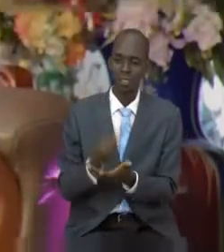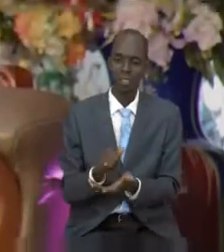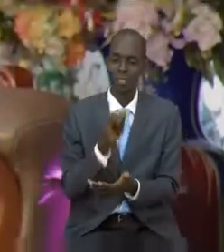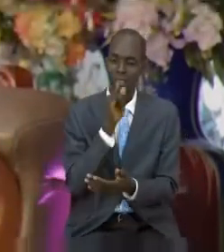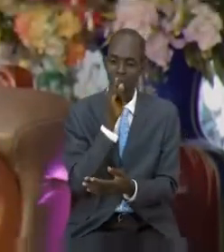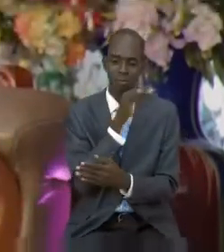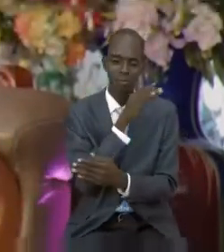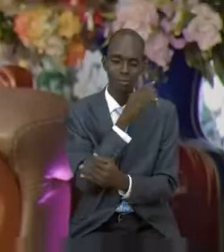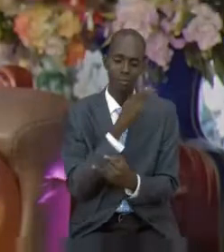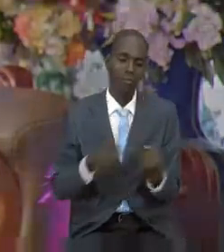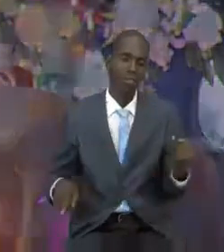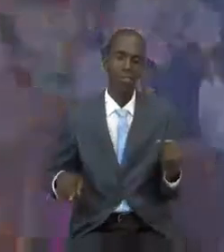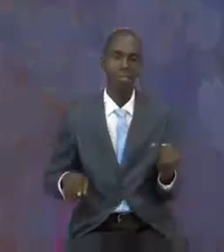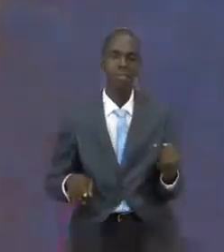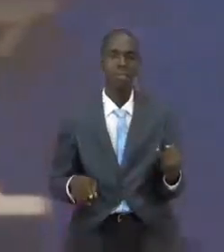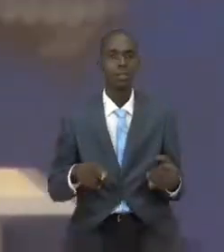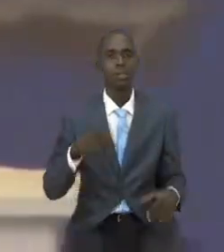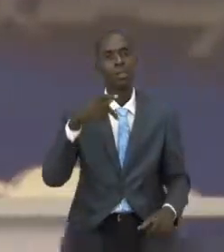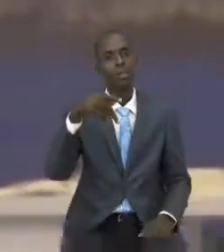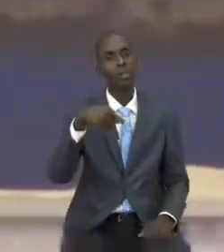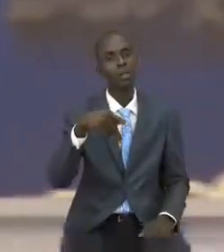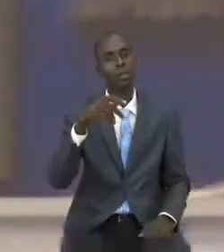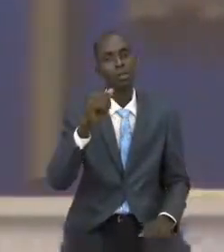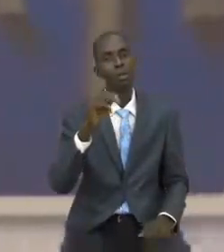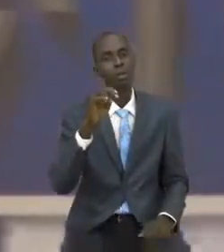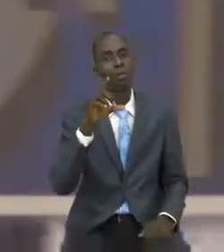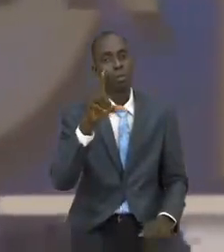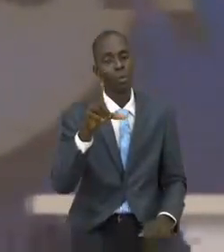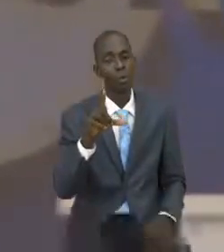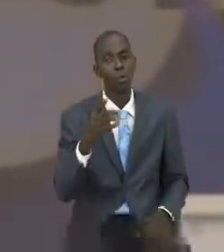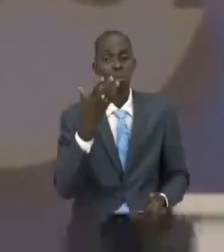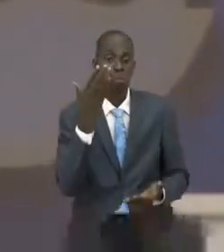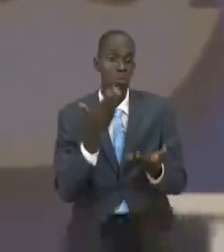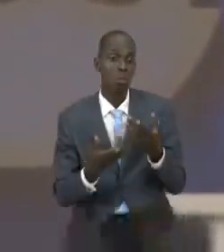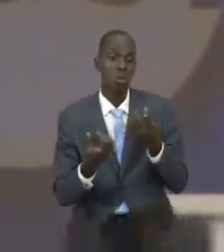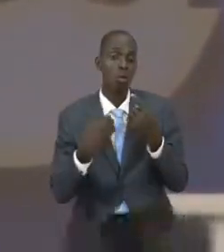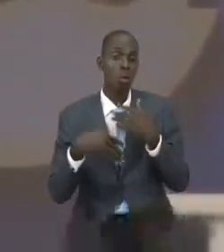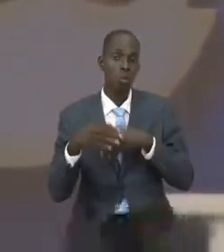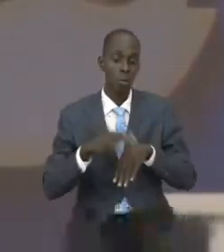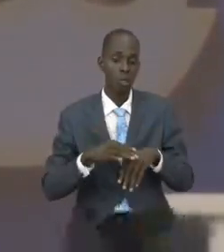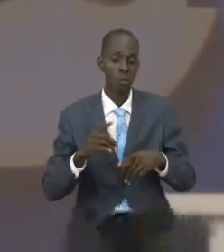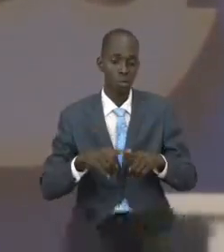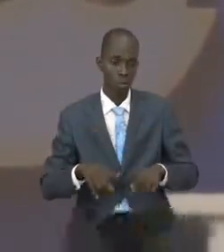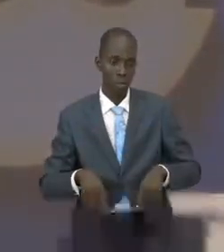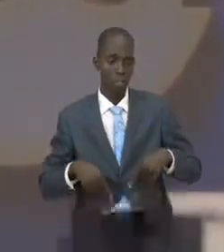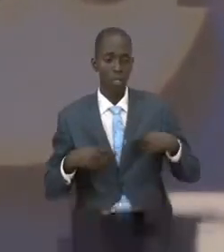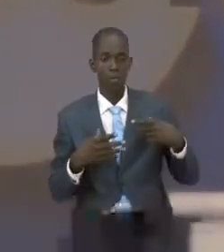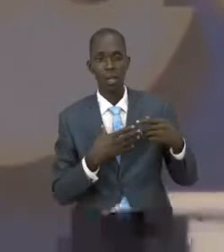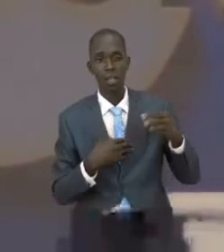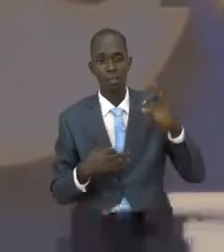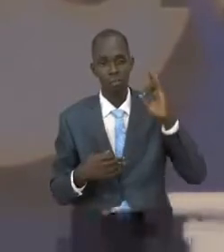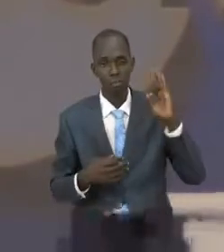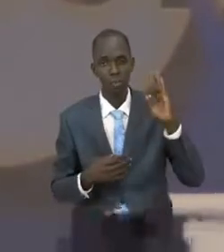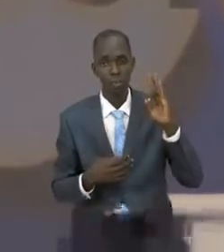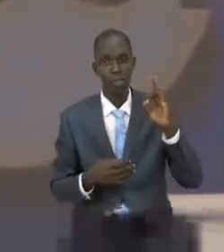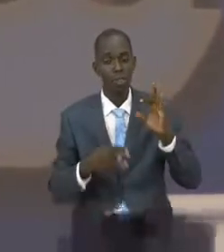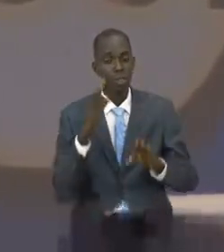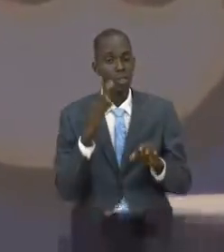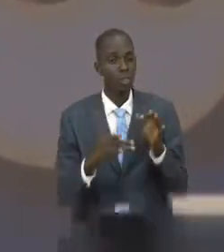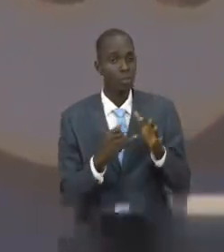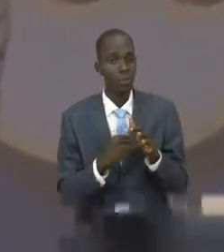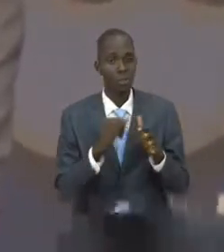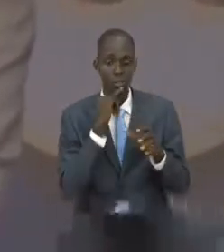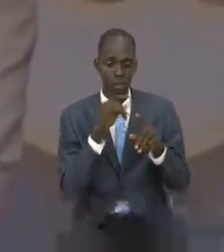do. Paul may come back alive again and preach. If it's different from